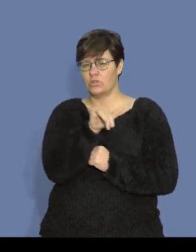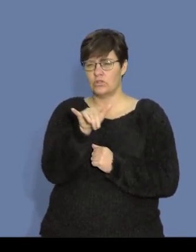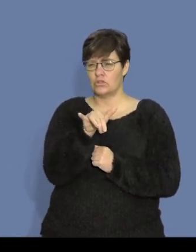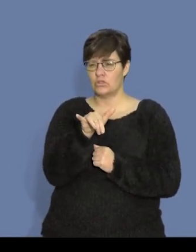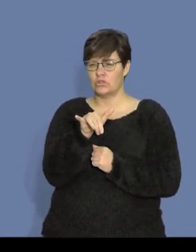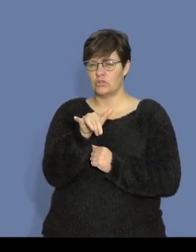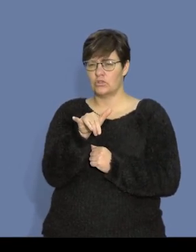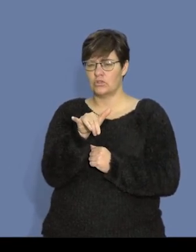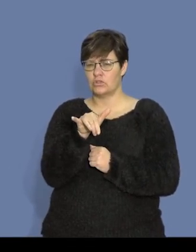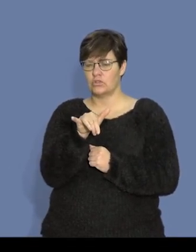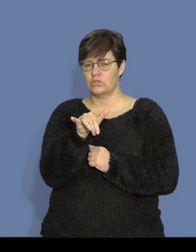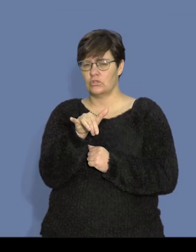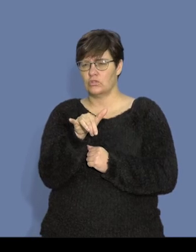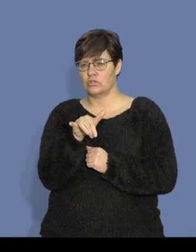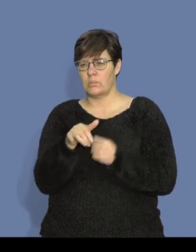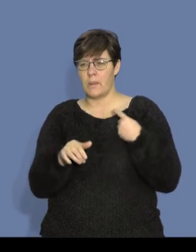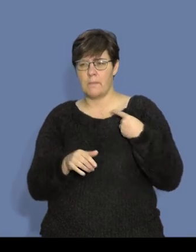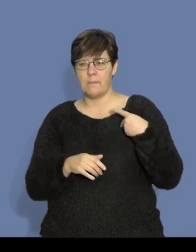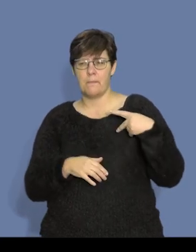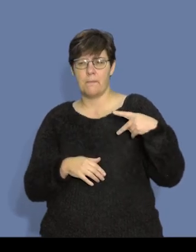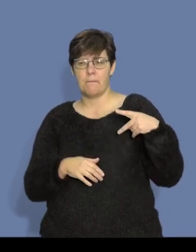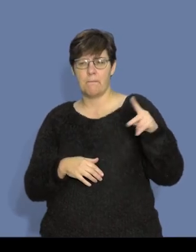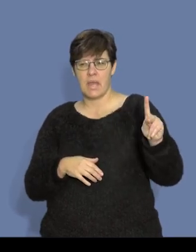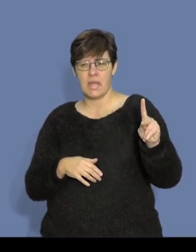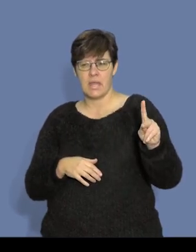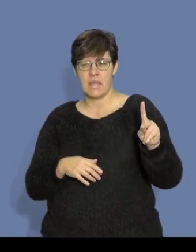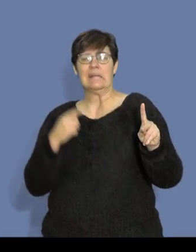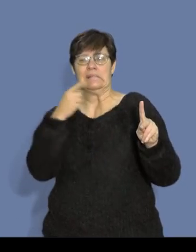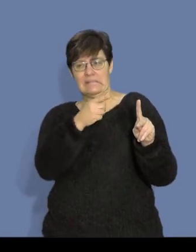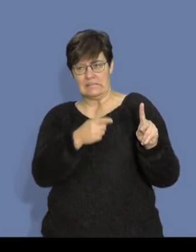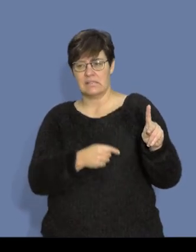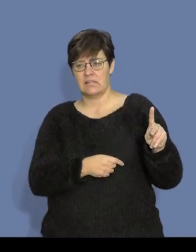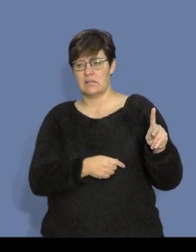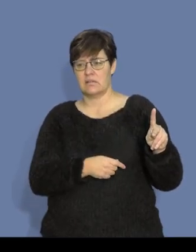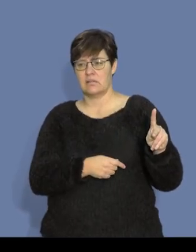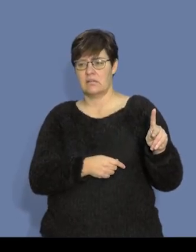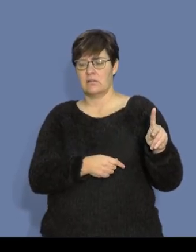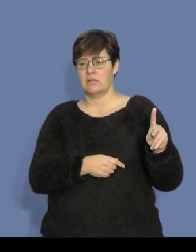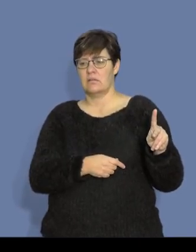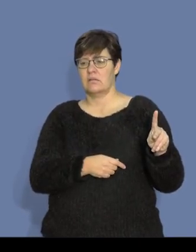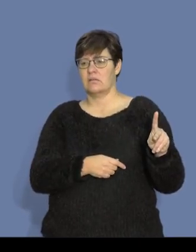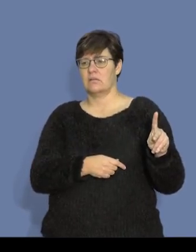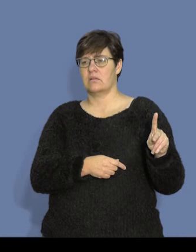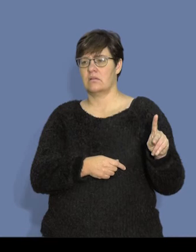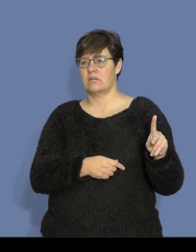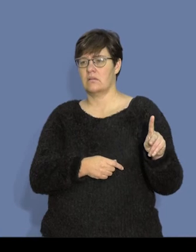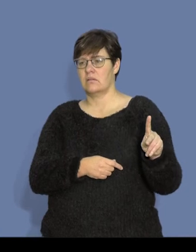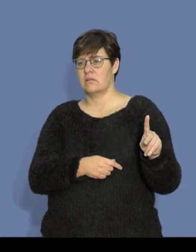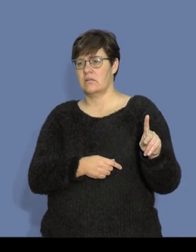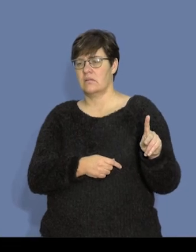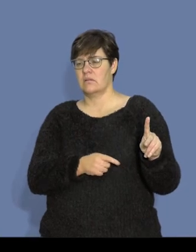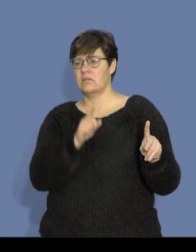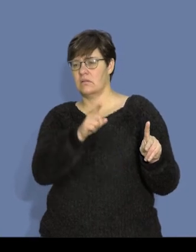the input VAT. Let's just do that, make that change and see if we got the correct figure. Starting off